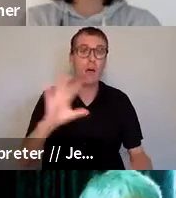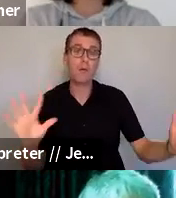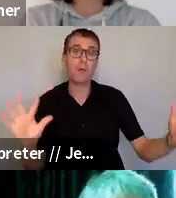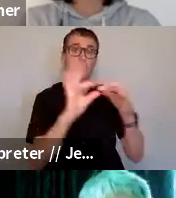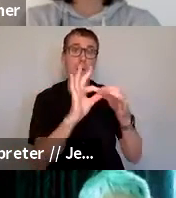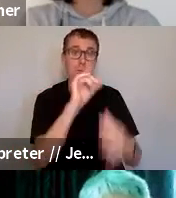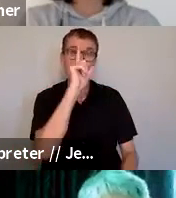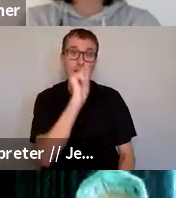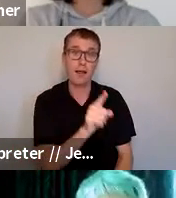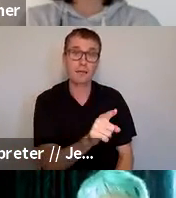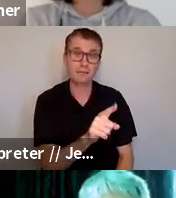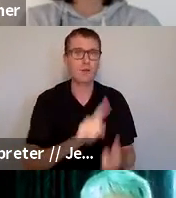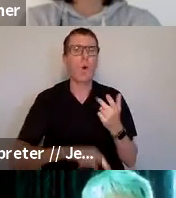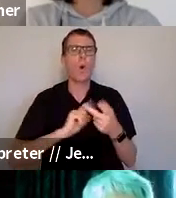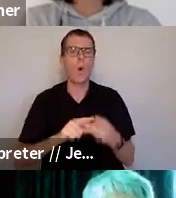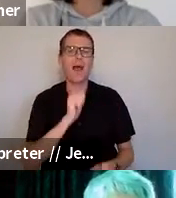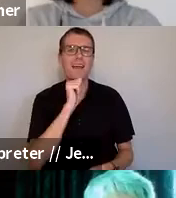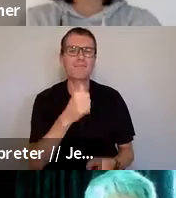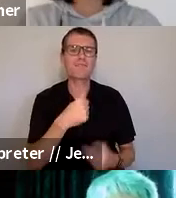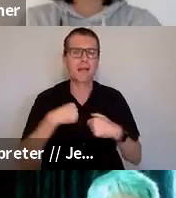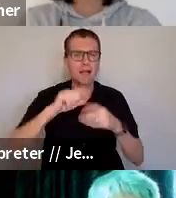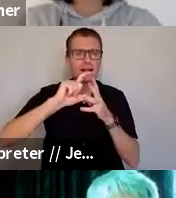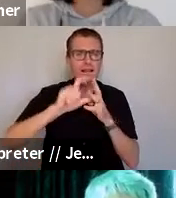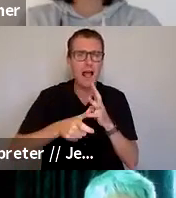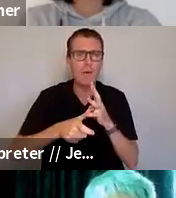accommodation, is a thing.